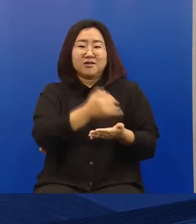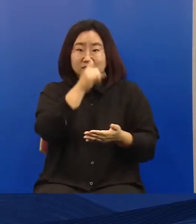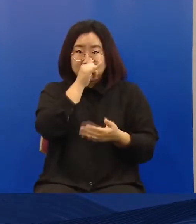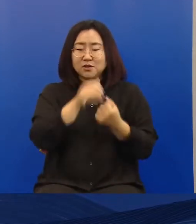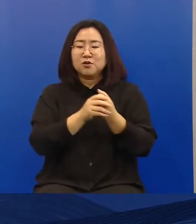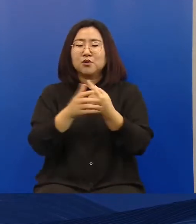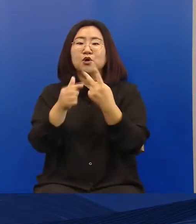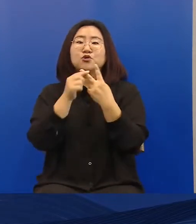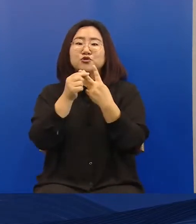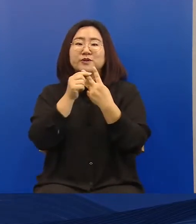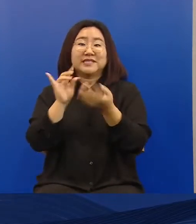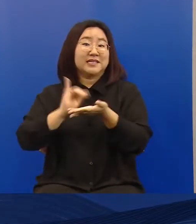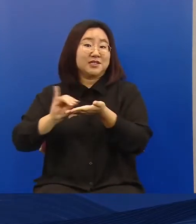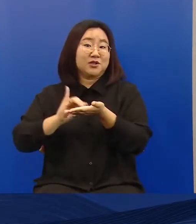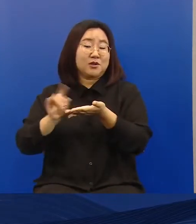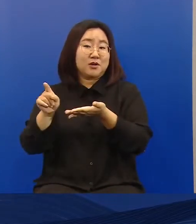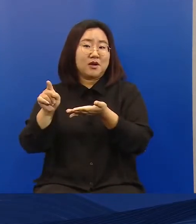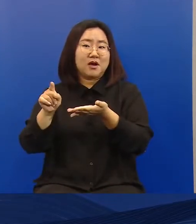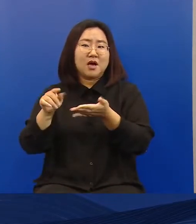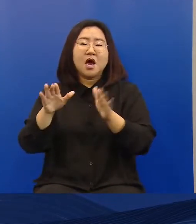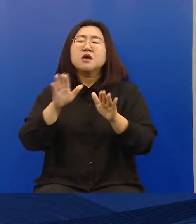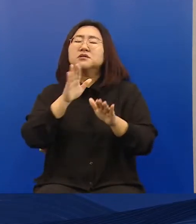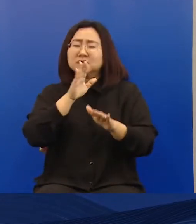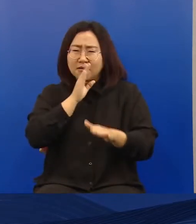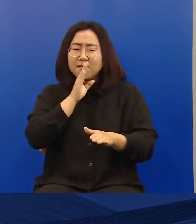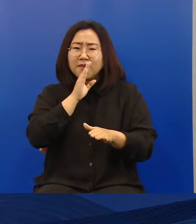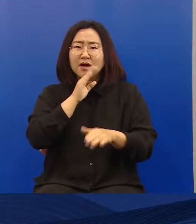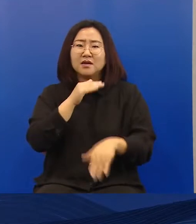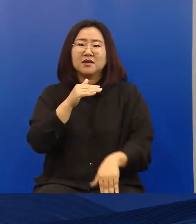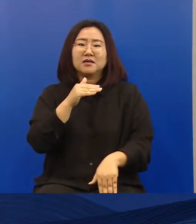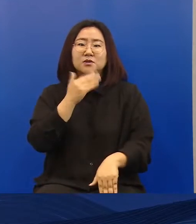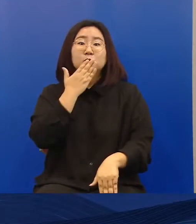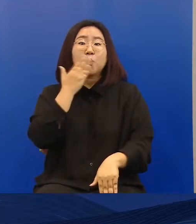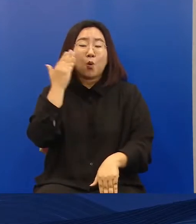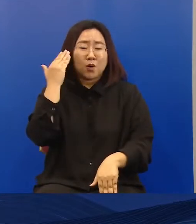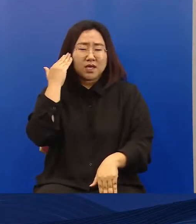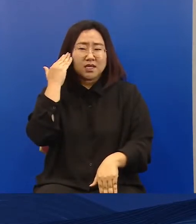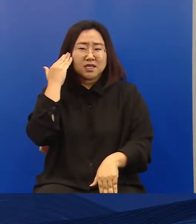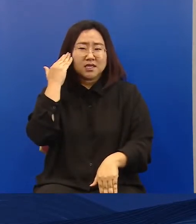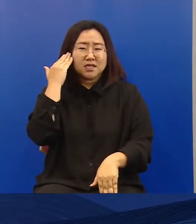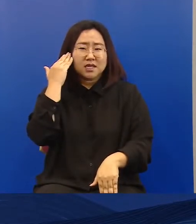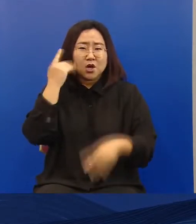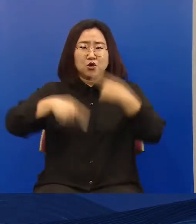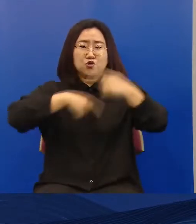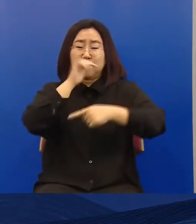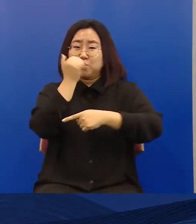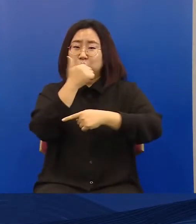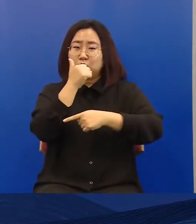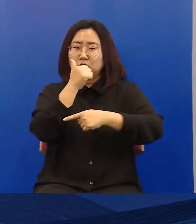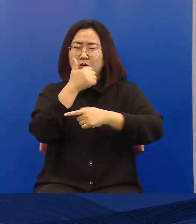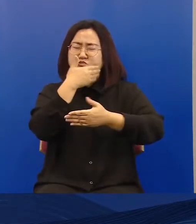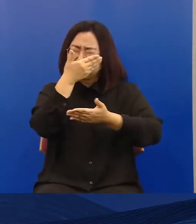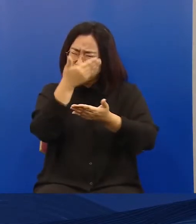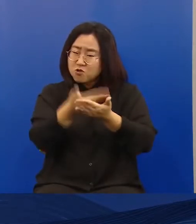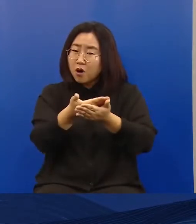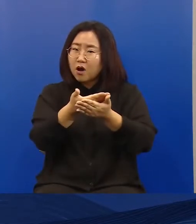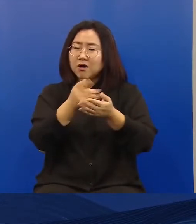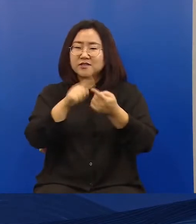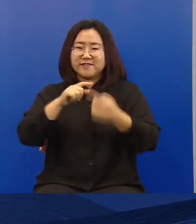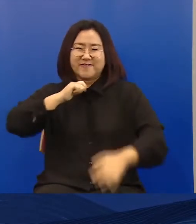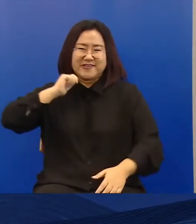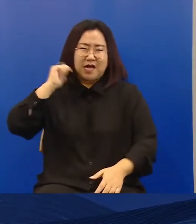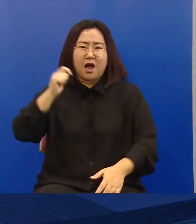what Jeju has been doing, and Dr. An Young-hwae also introduced